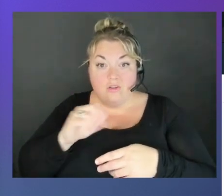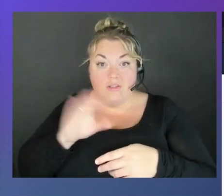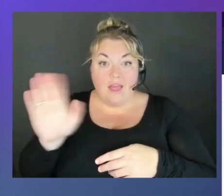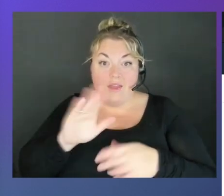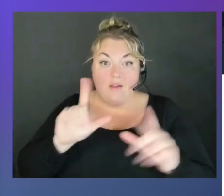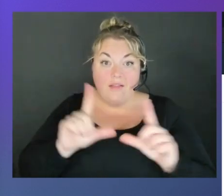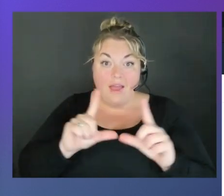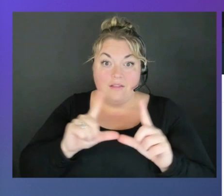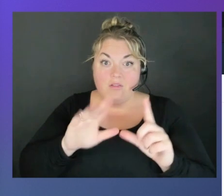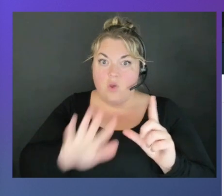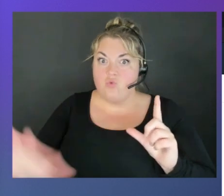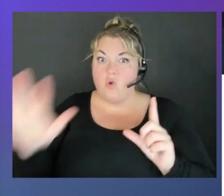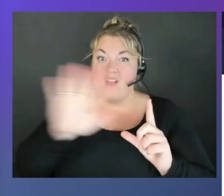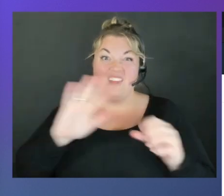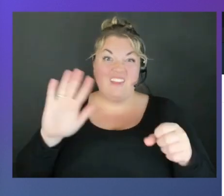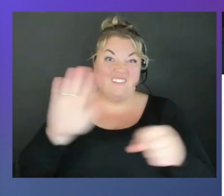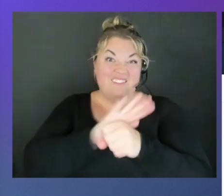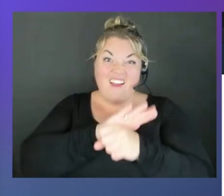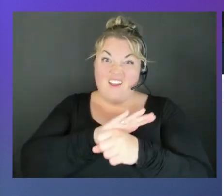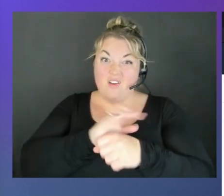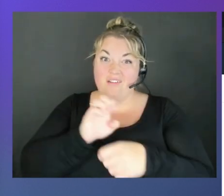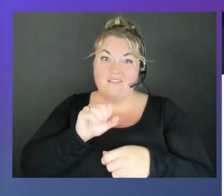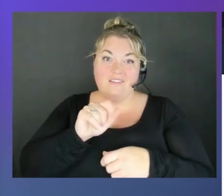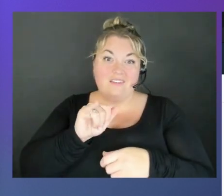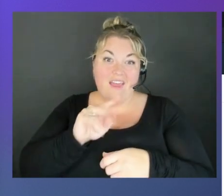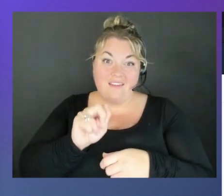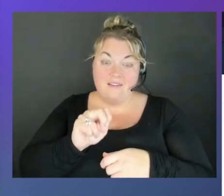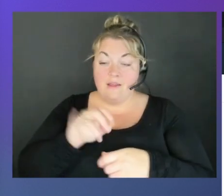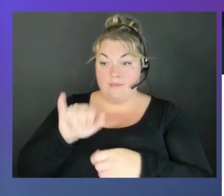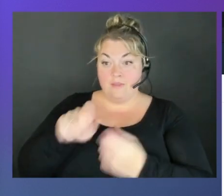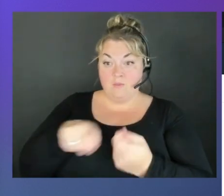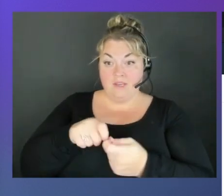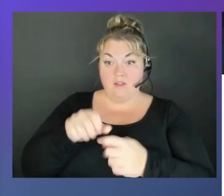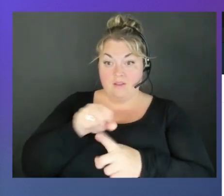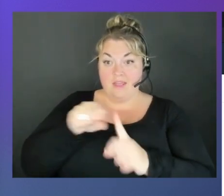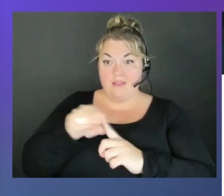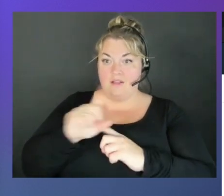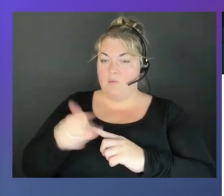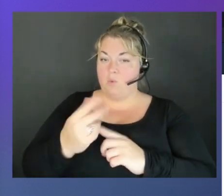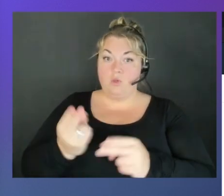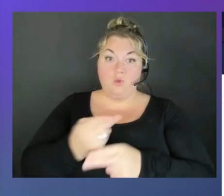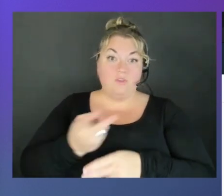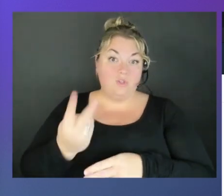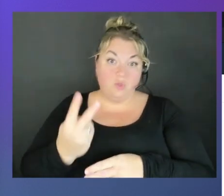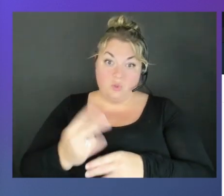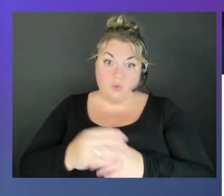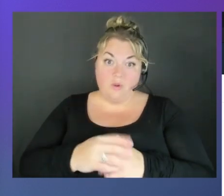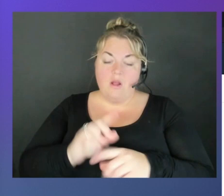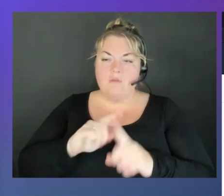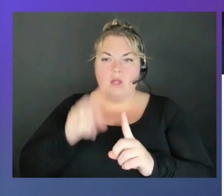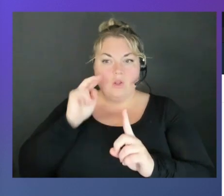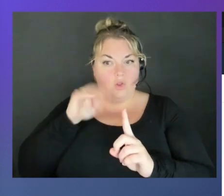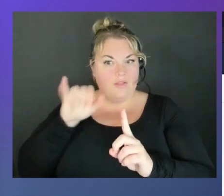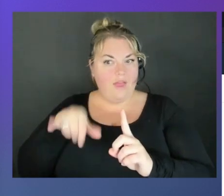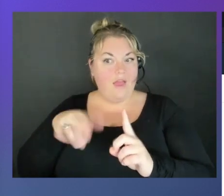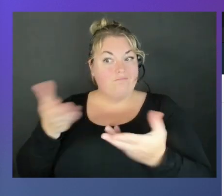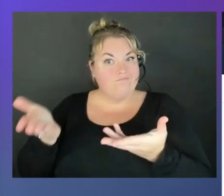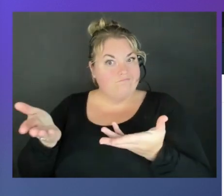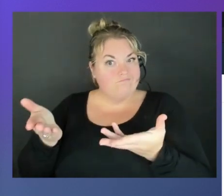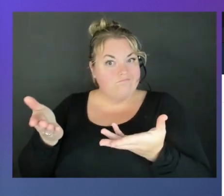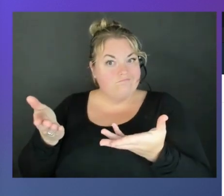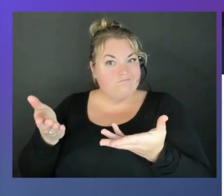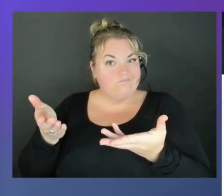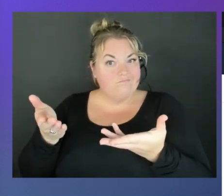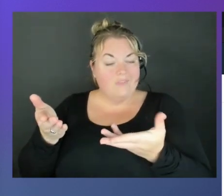my entire estate. In this particular case, I'm only using 2. But look at that. There are these